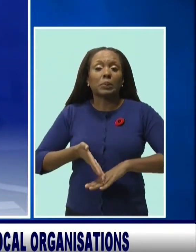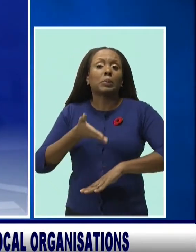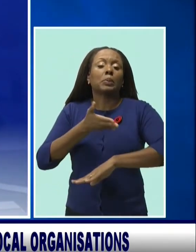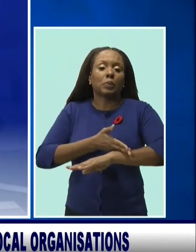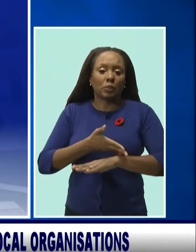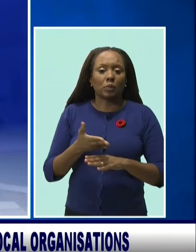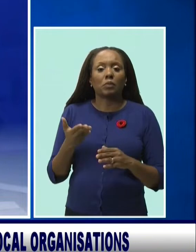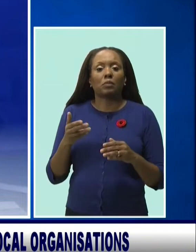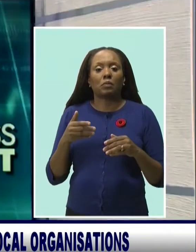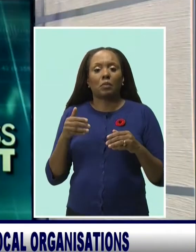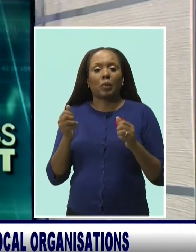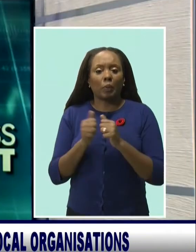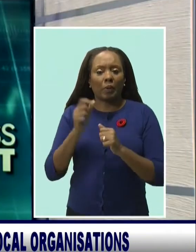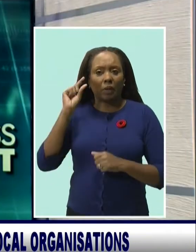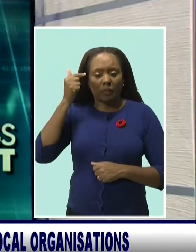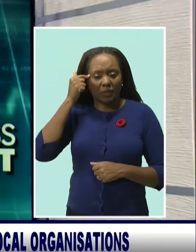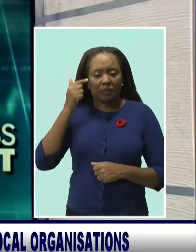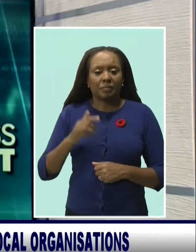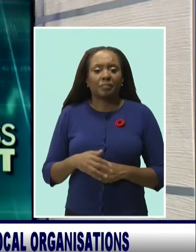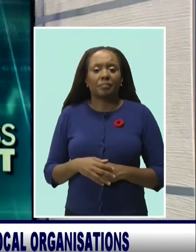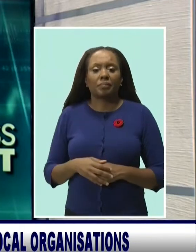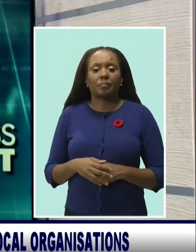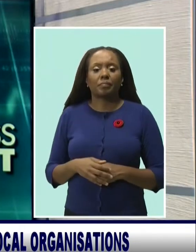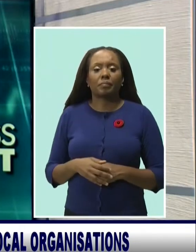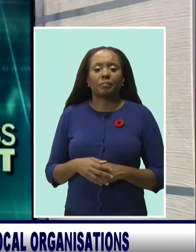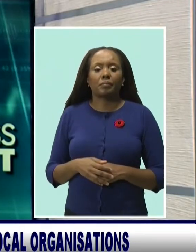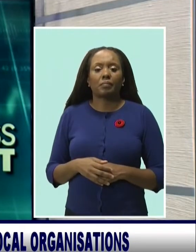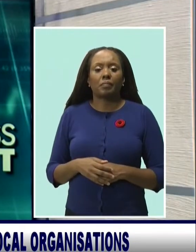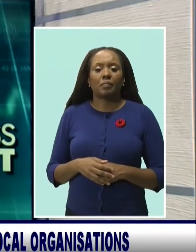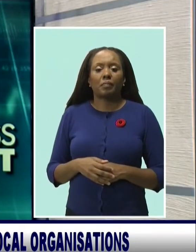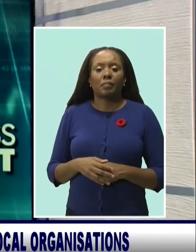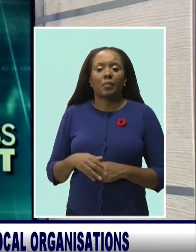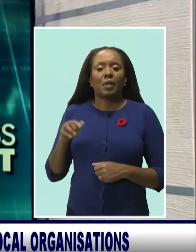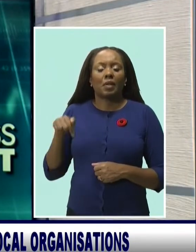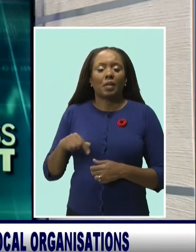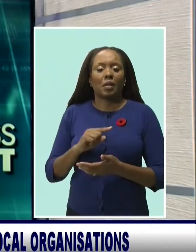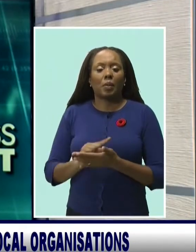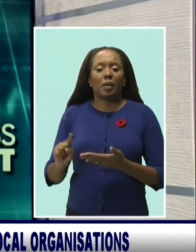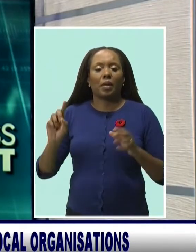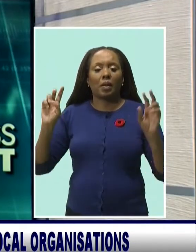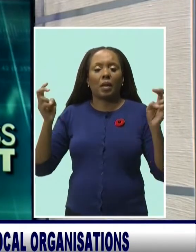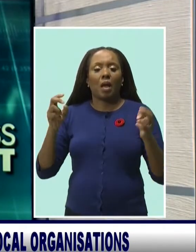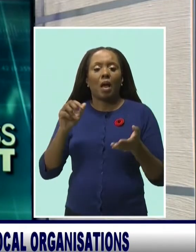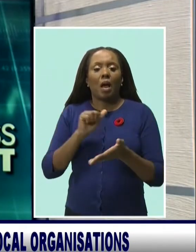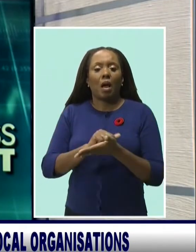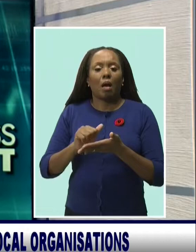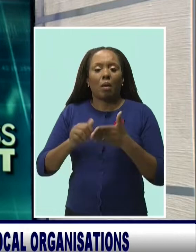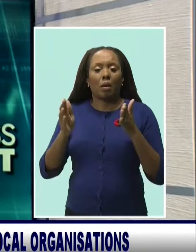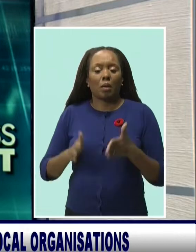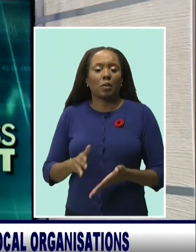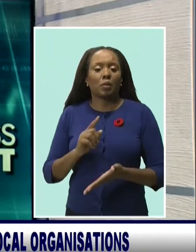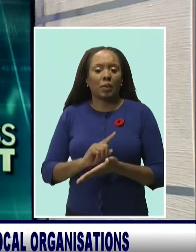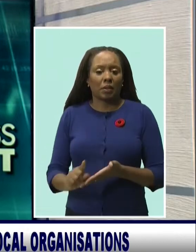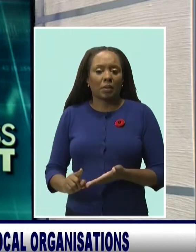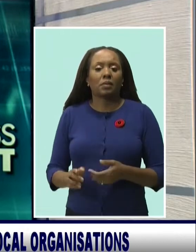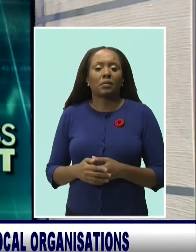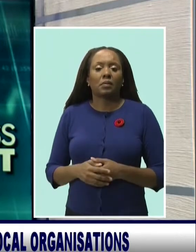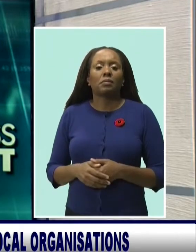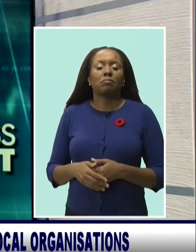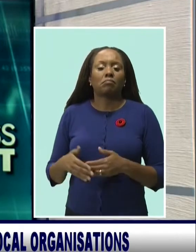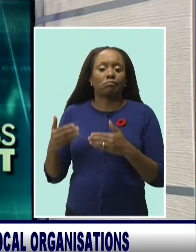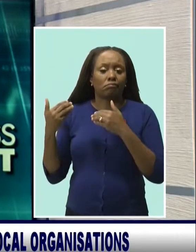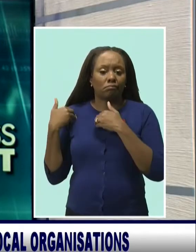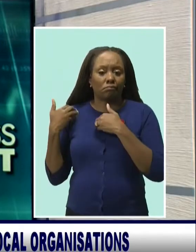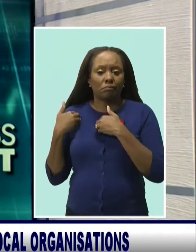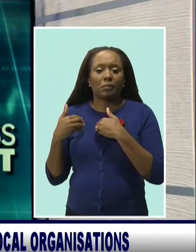government sector. The discussion marked Accountants Week 2021, and Mr. Clark said accountability must be bolstered